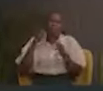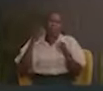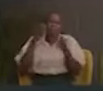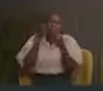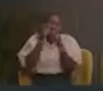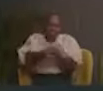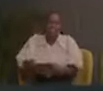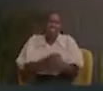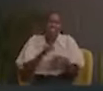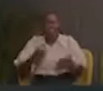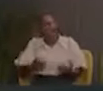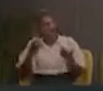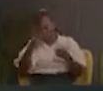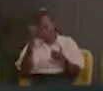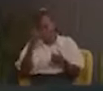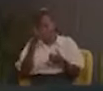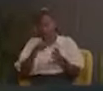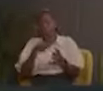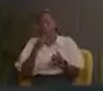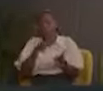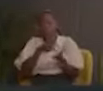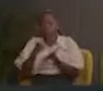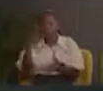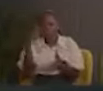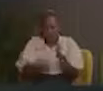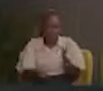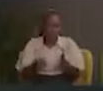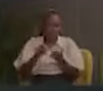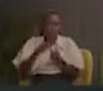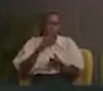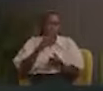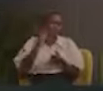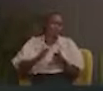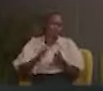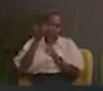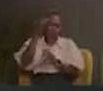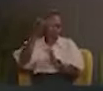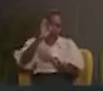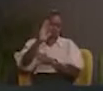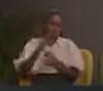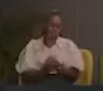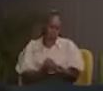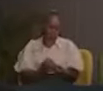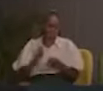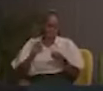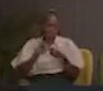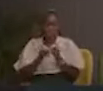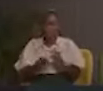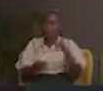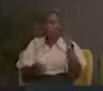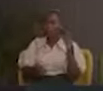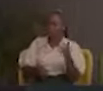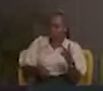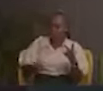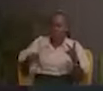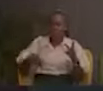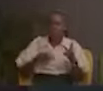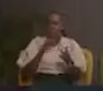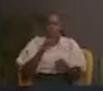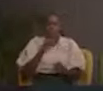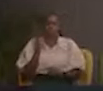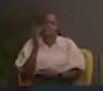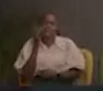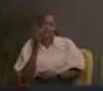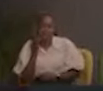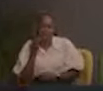to truly know God experientially. Hallelujah. And then number two, we are not even aware